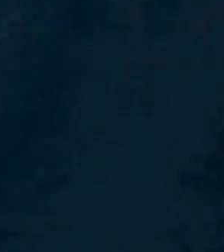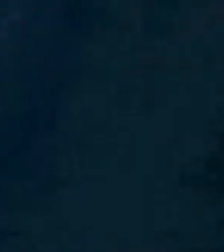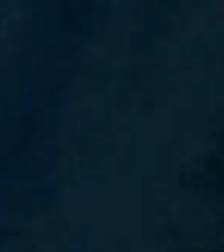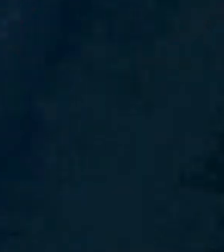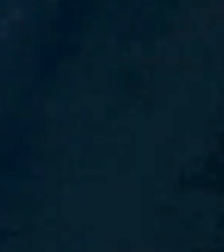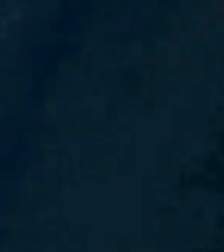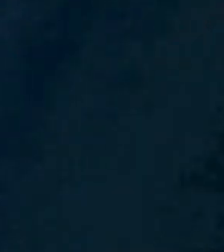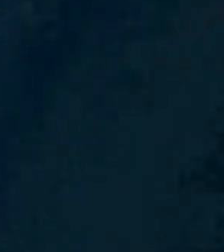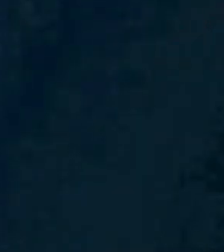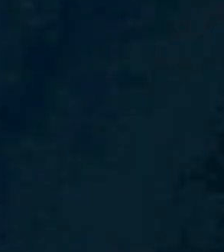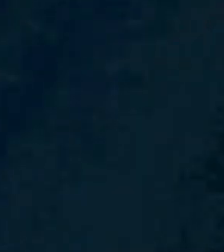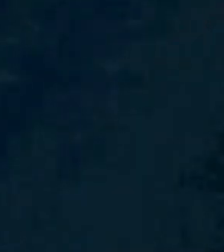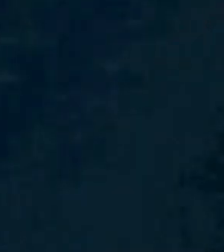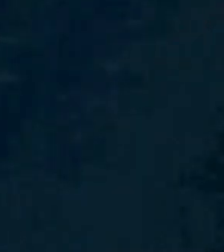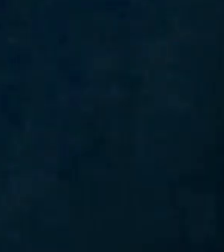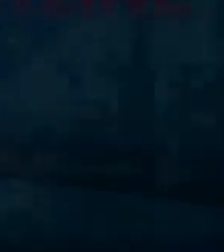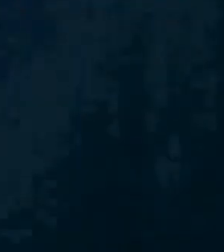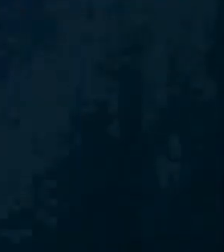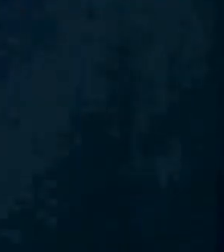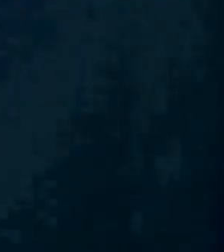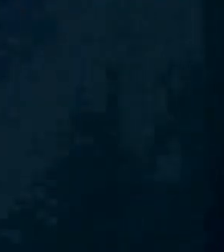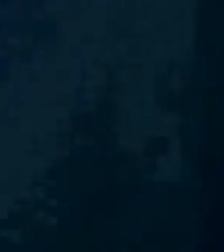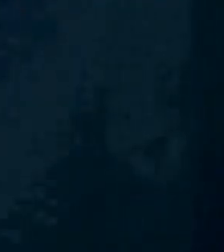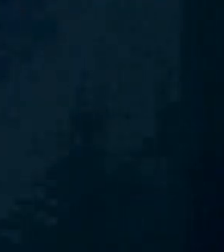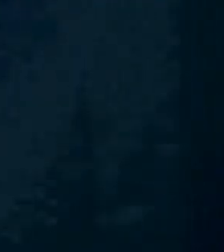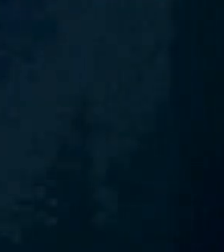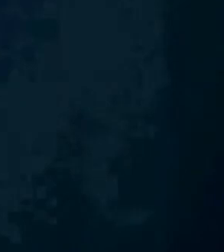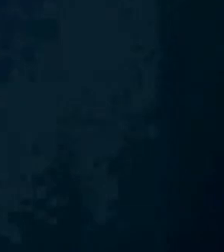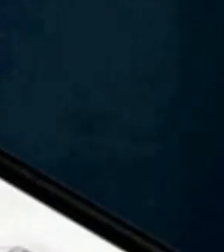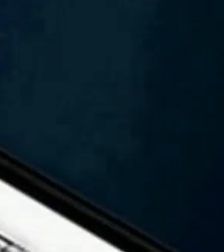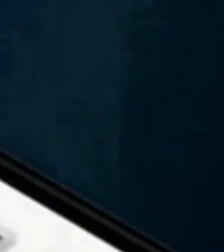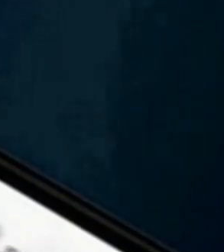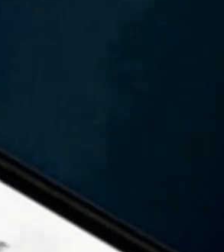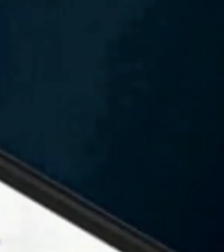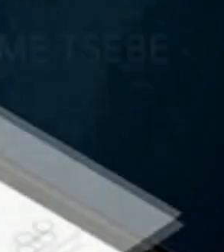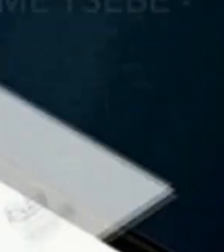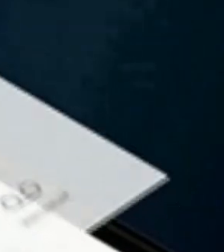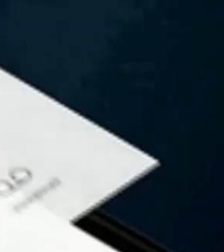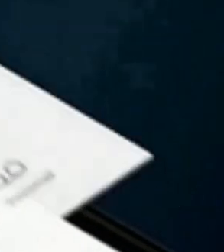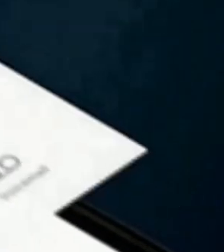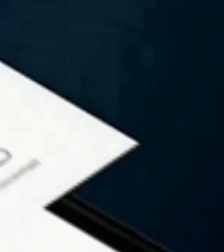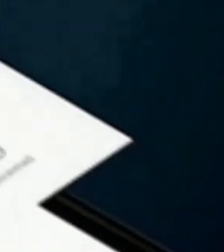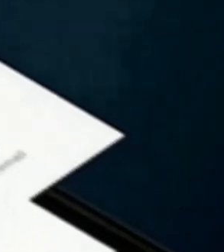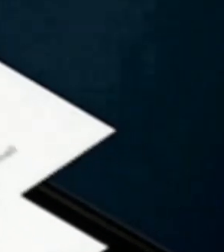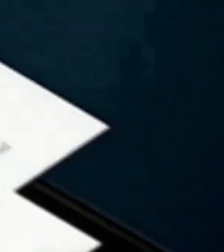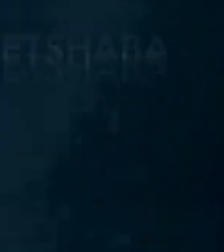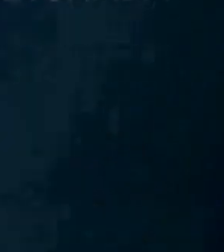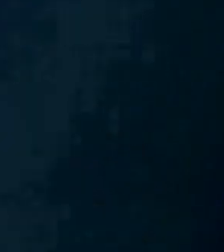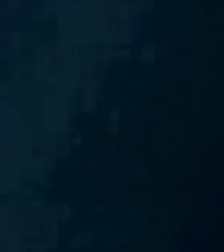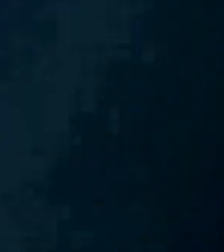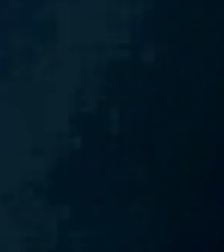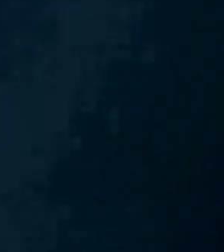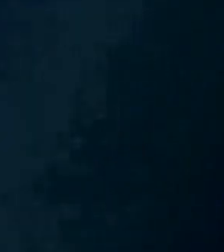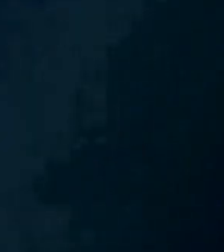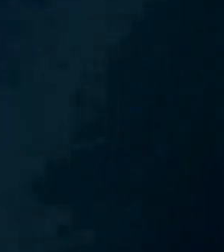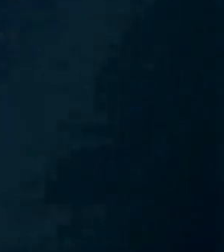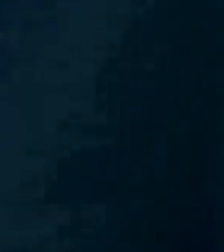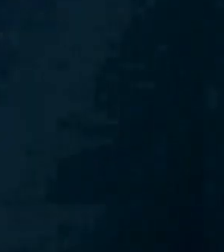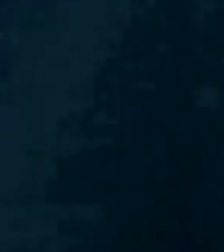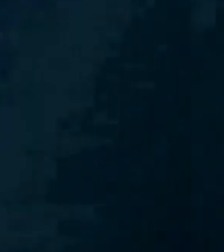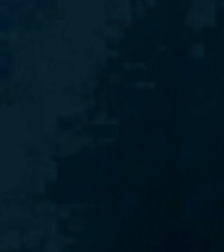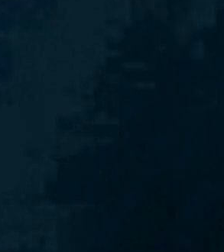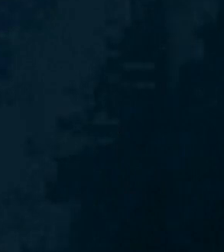Ikgokaganye le SABC News ge e le gore le na le ditaba tšeo le naganang gore di kgatlhegelong ya setšhaba le nyaka go ruluma tsebe goba le na le